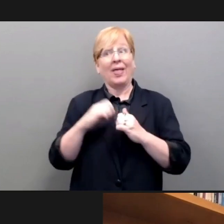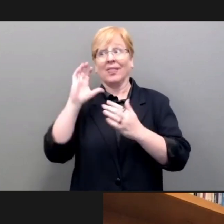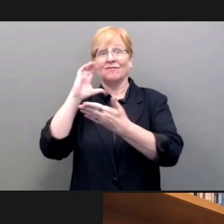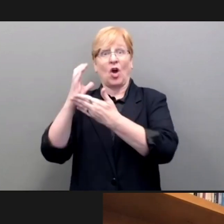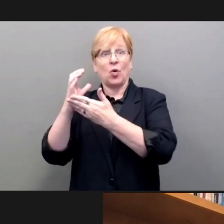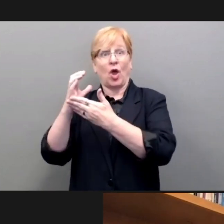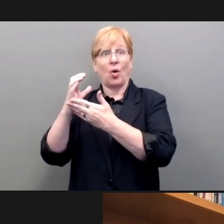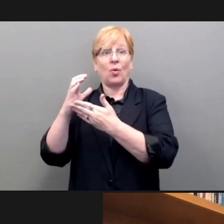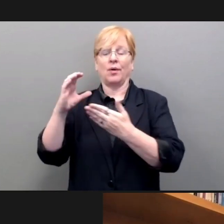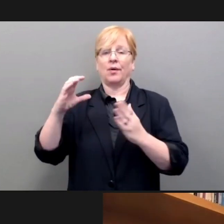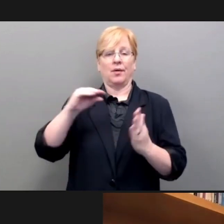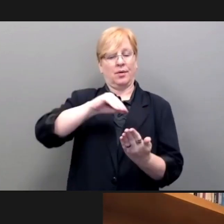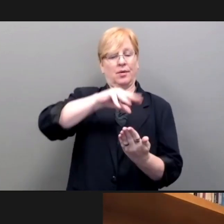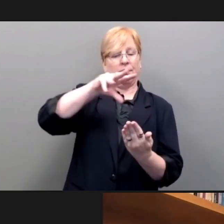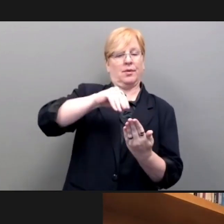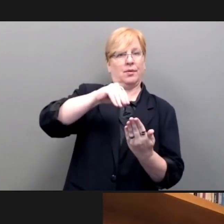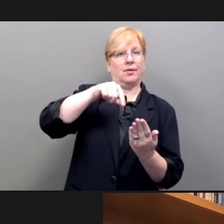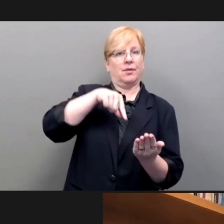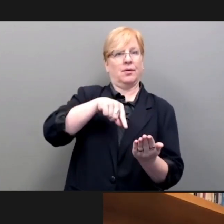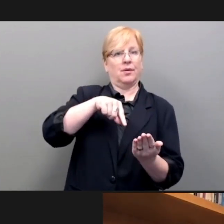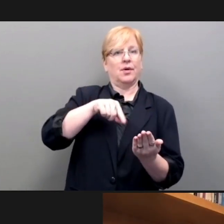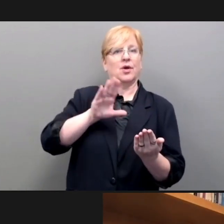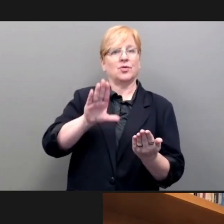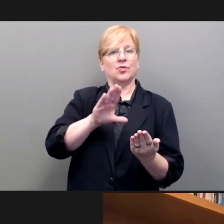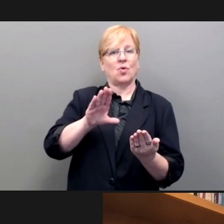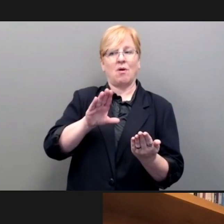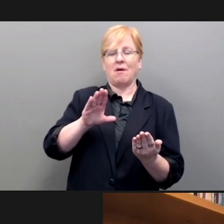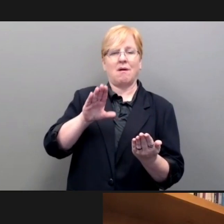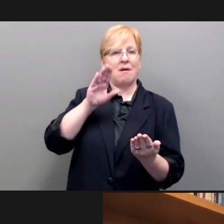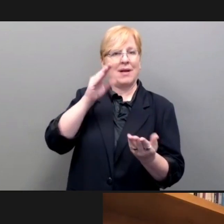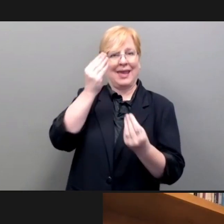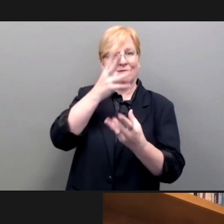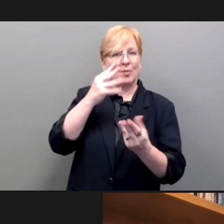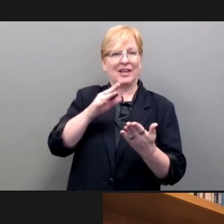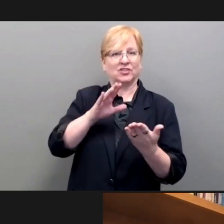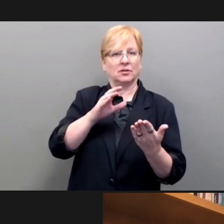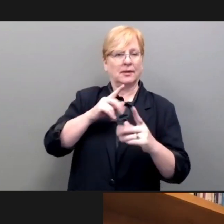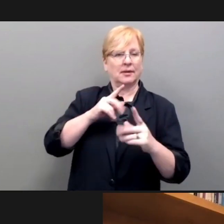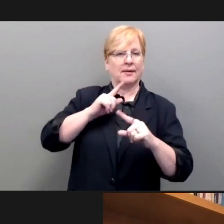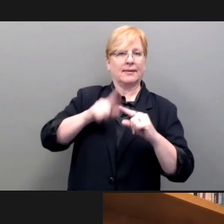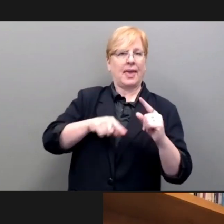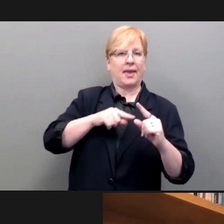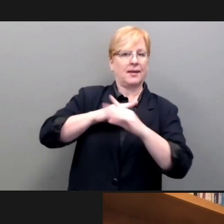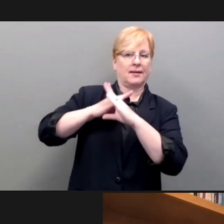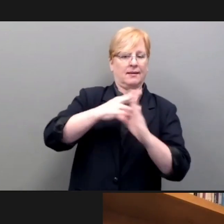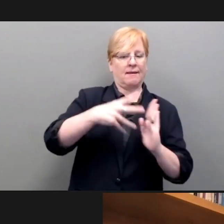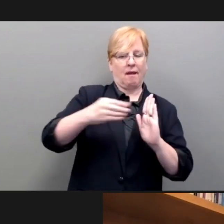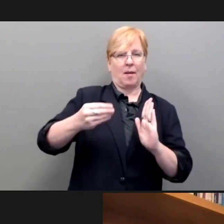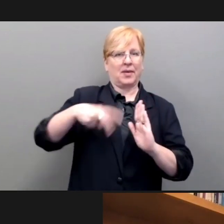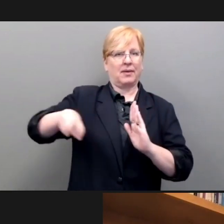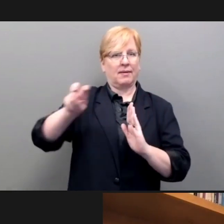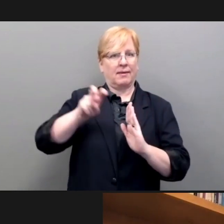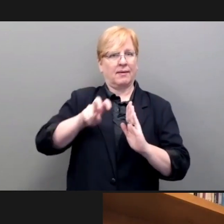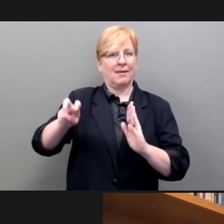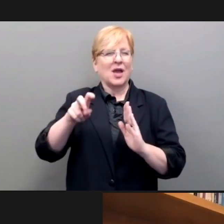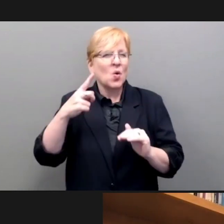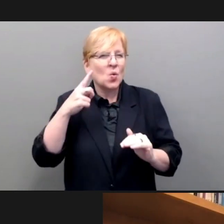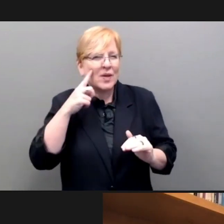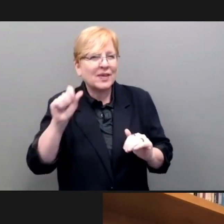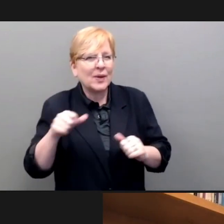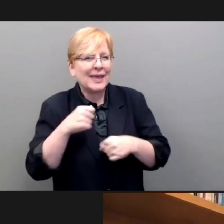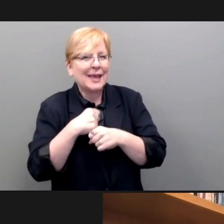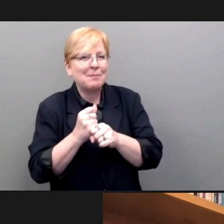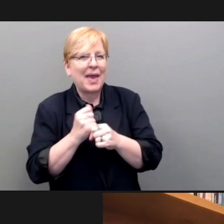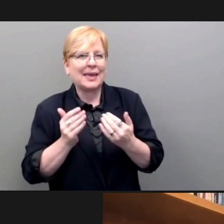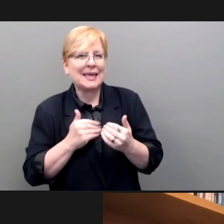sure that personal identifying information can't be moved so you're protected. We think we can create a pretty